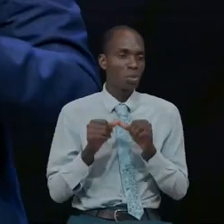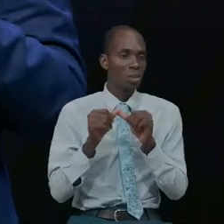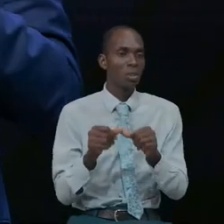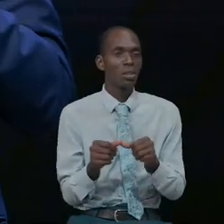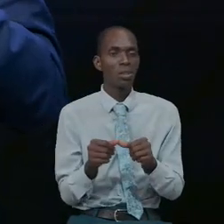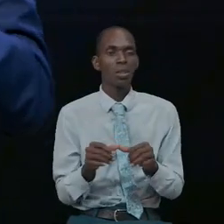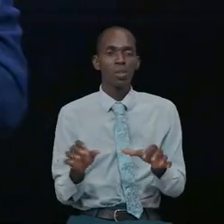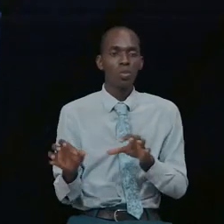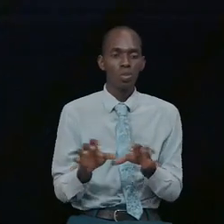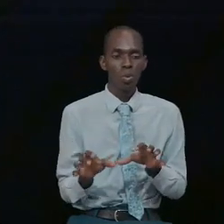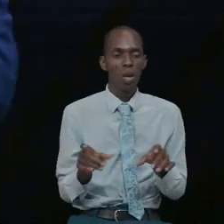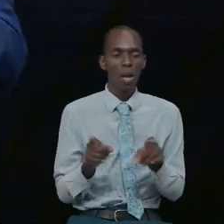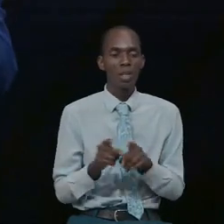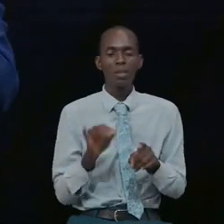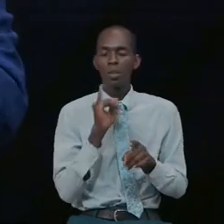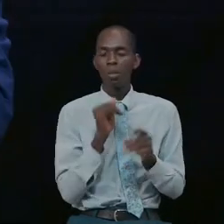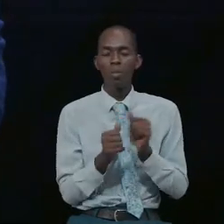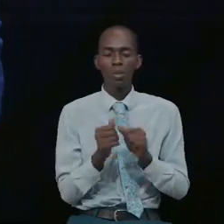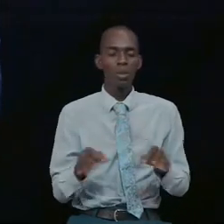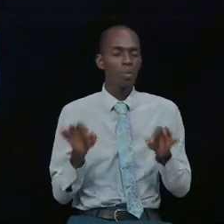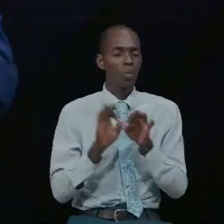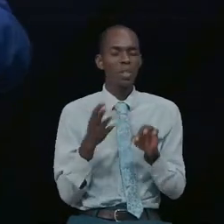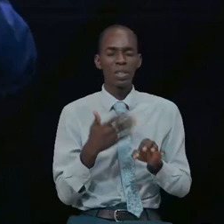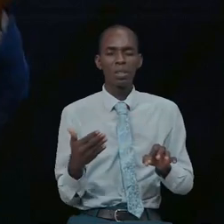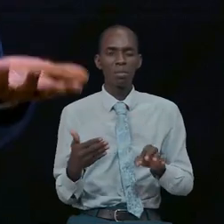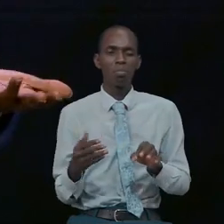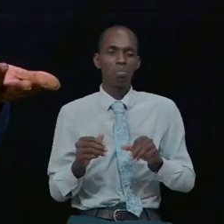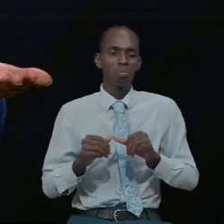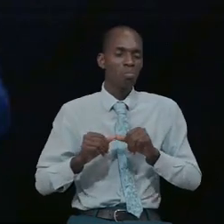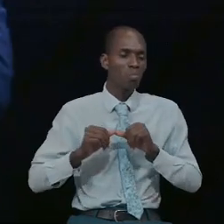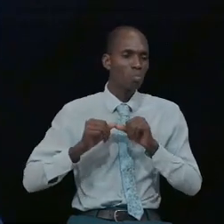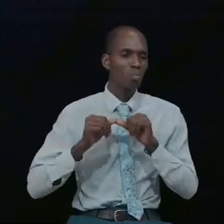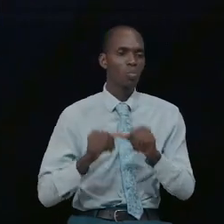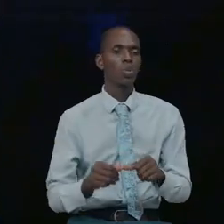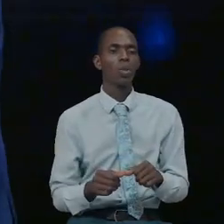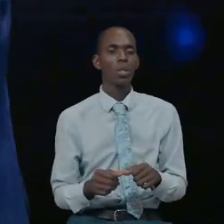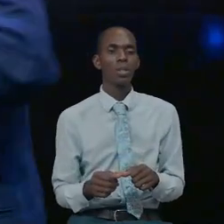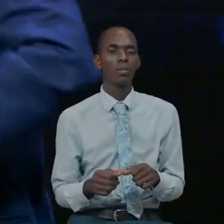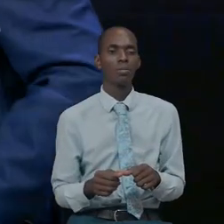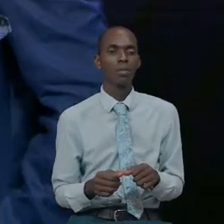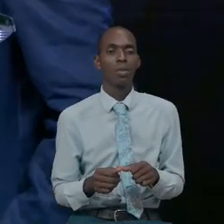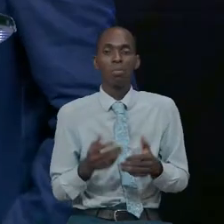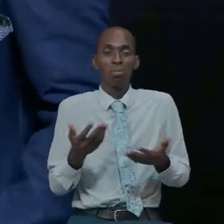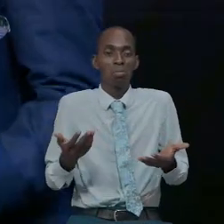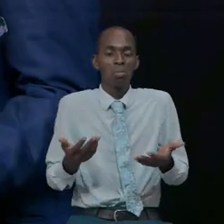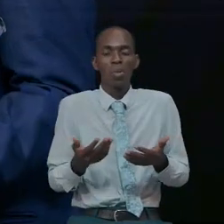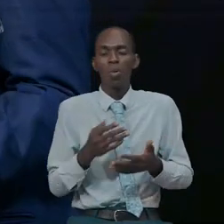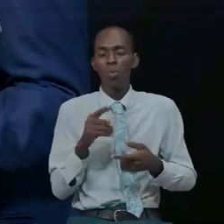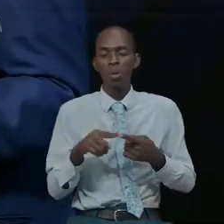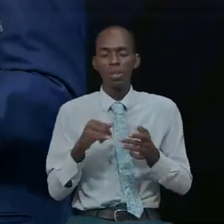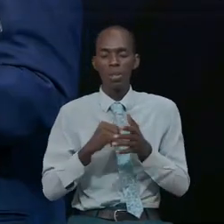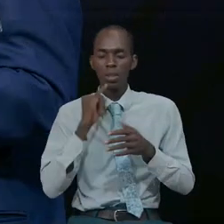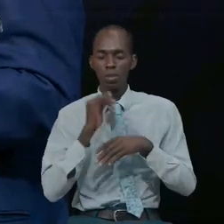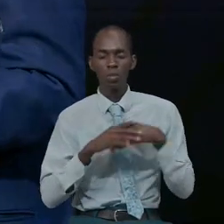doeth as a priority, doeth when it's convenient or not convenient, doeth when it's